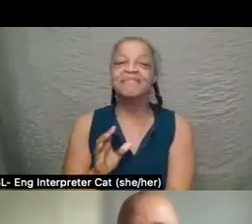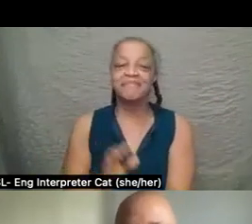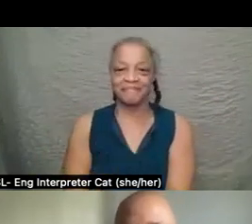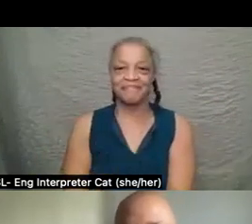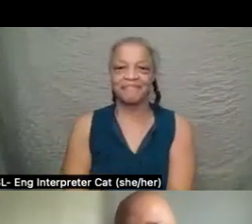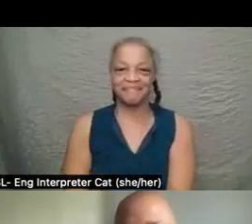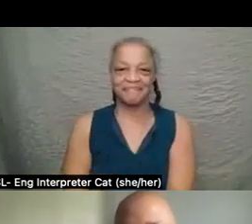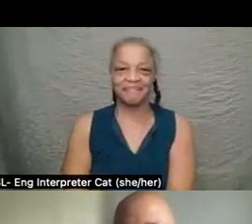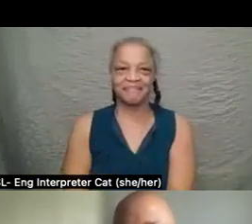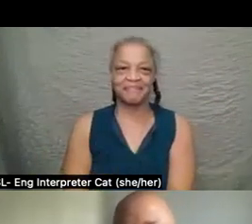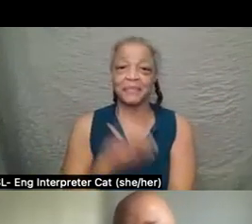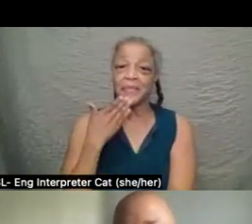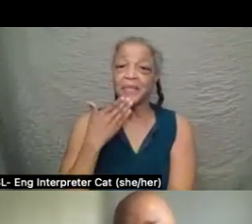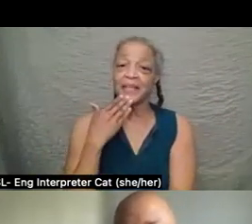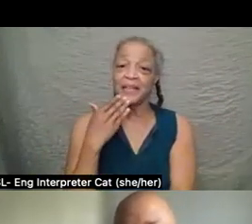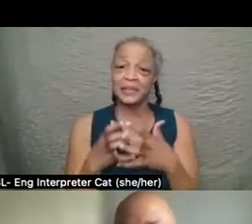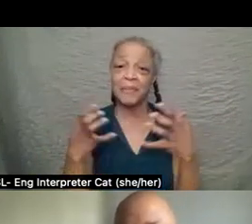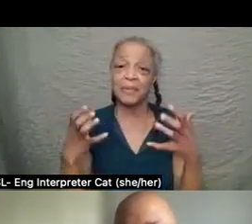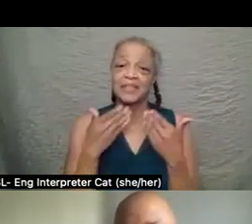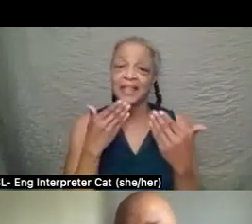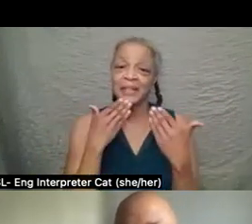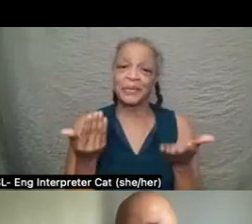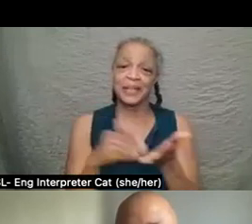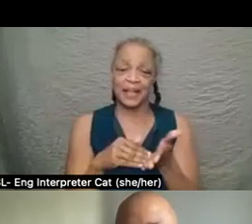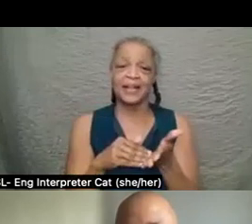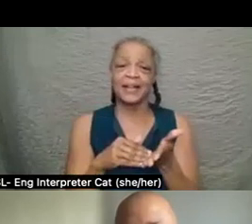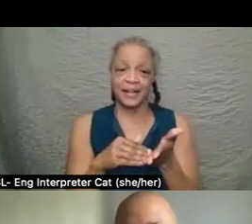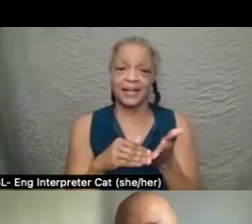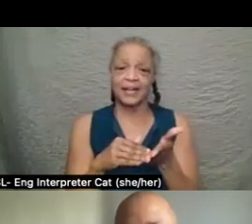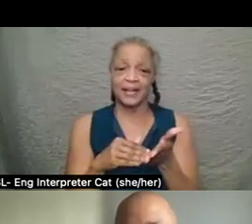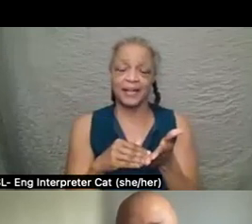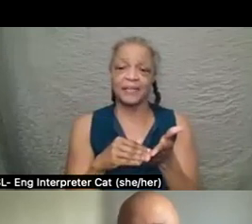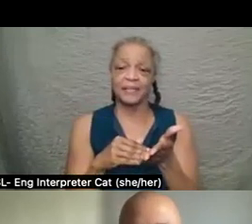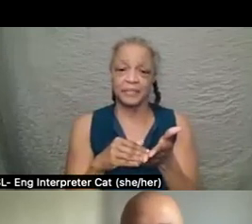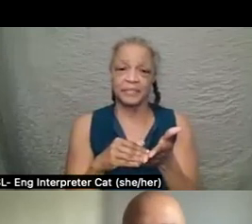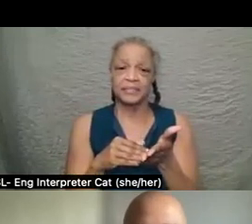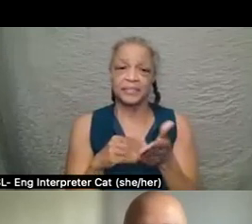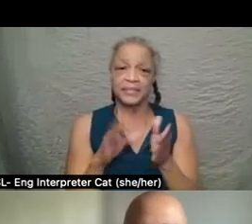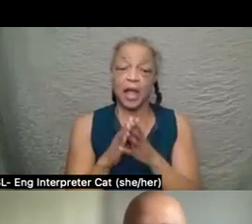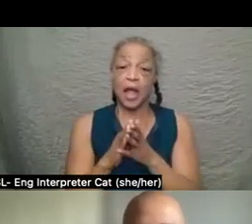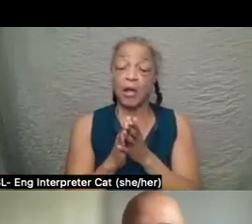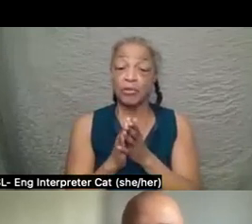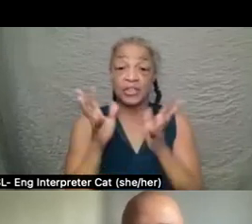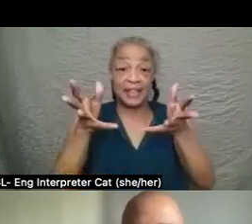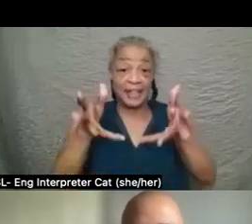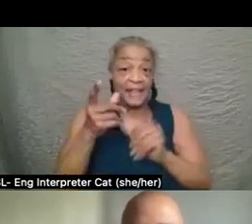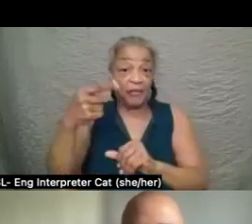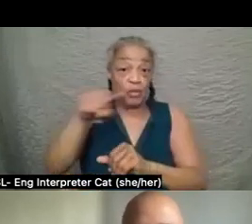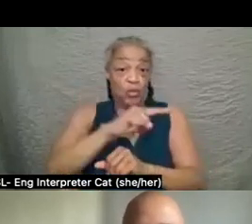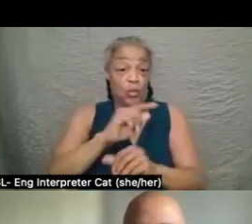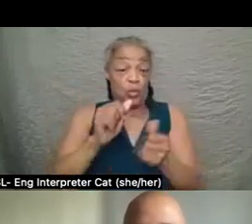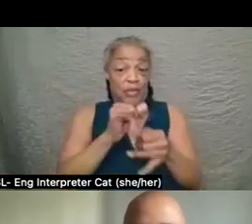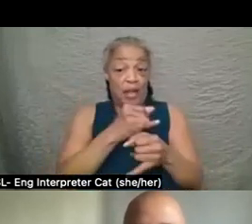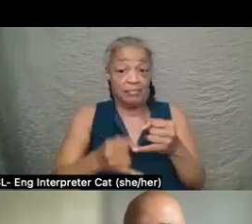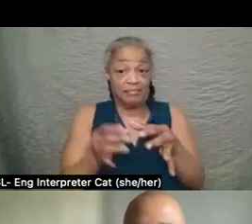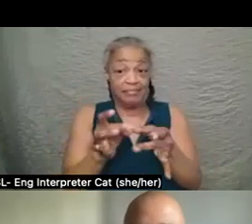Yeah, I thank you so much again. And I just will just leave y'all with that. You can't get